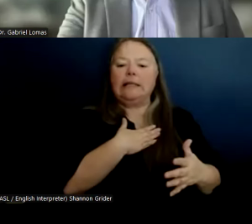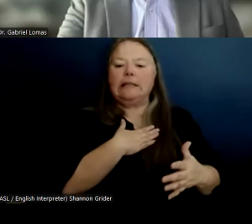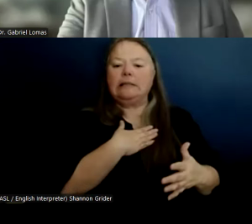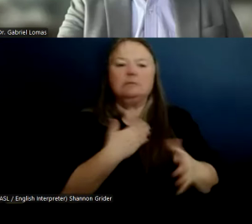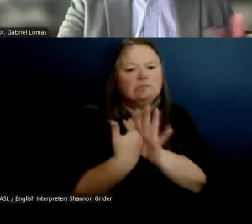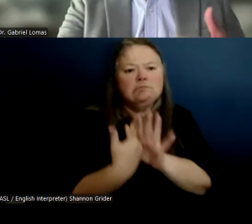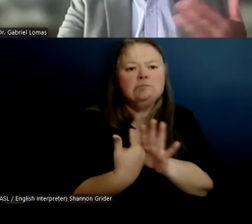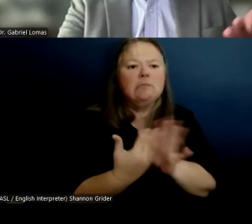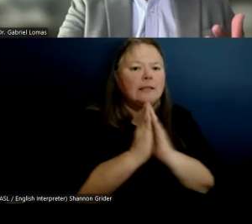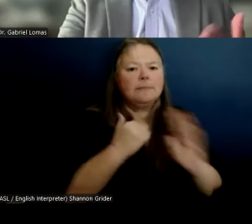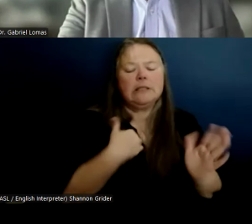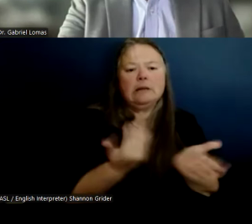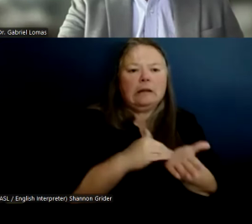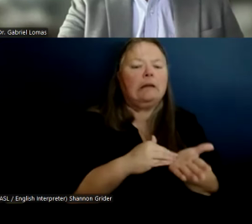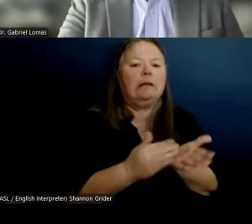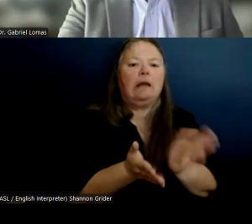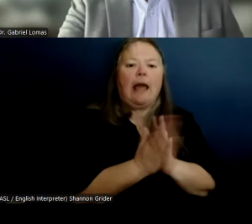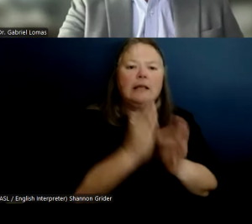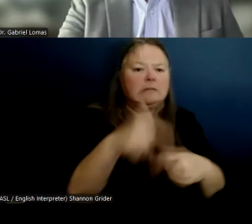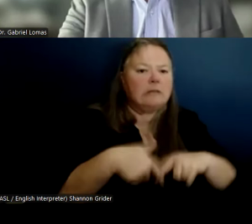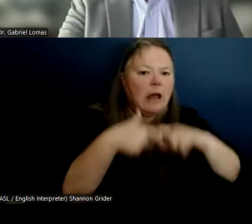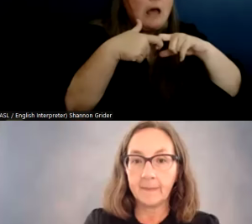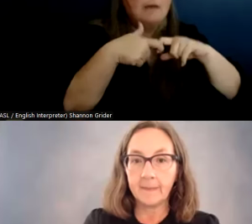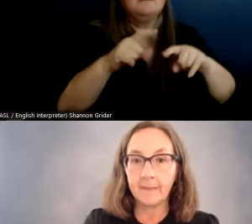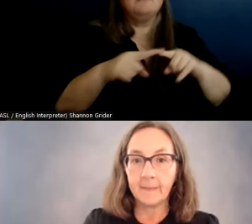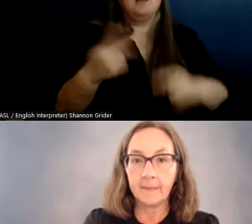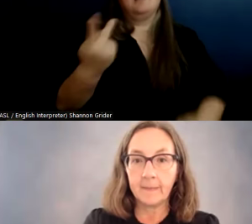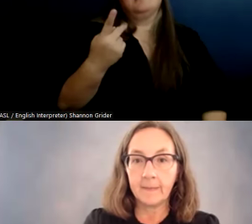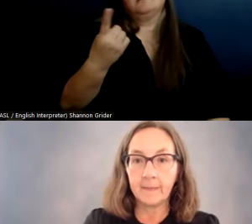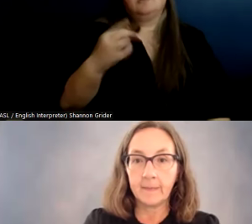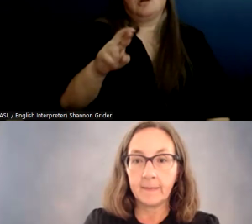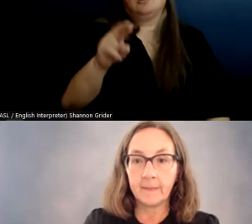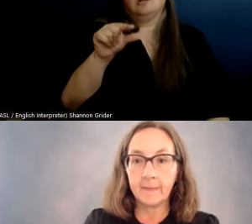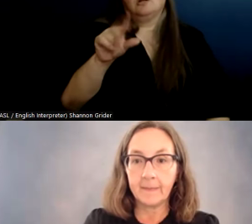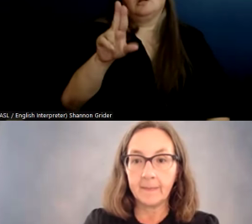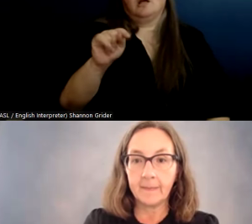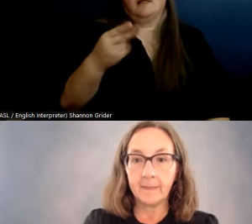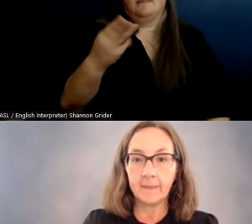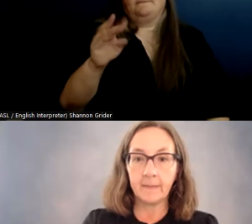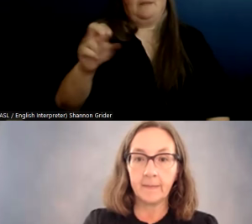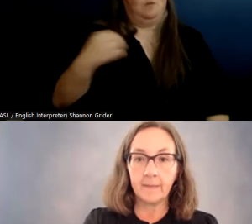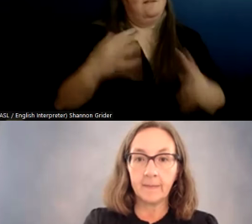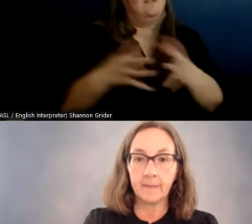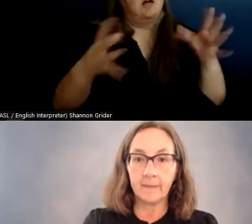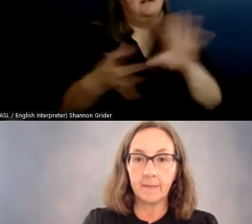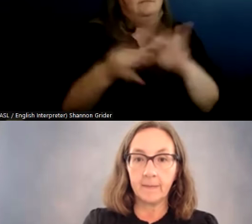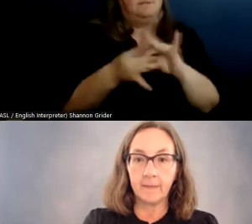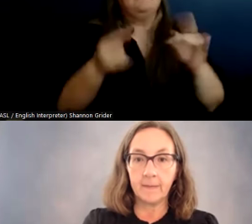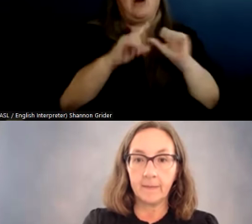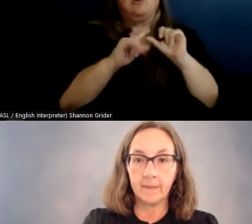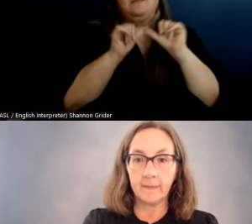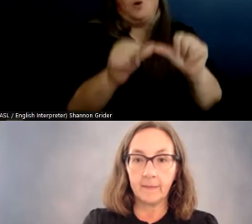interrupting as we go along, but Dr. Guthman and I have quite a bit of content, so I am gonna keep going.